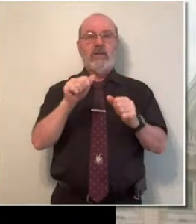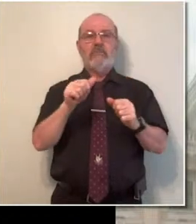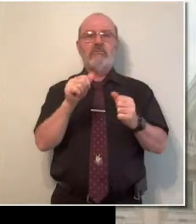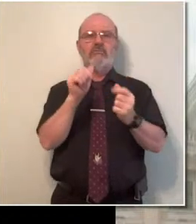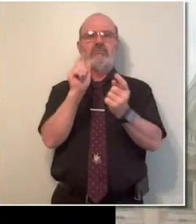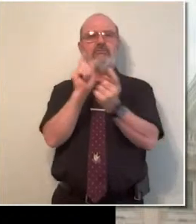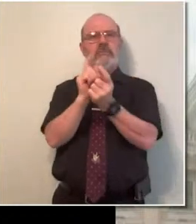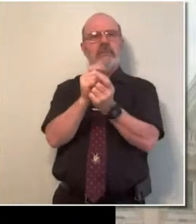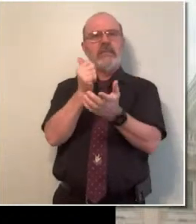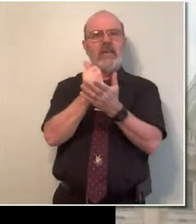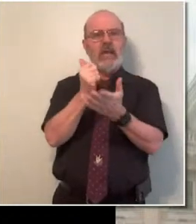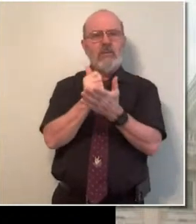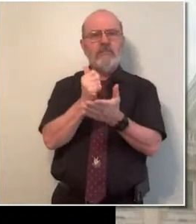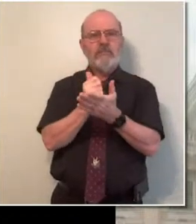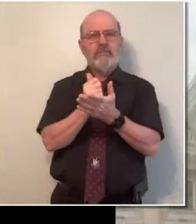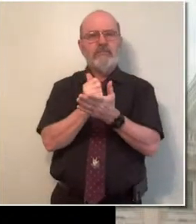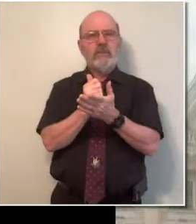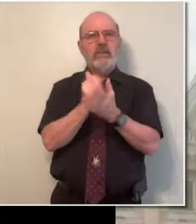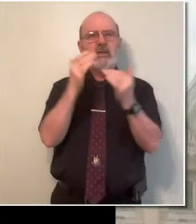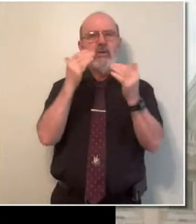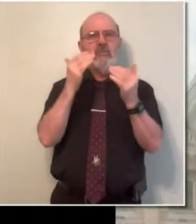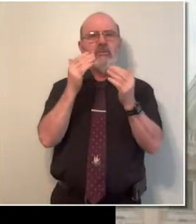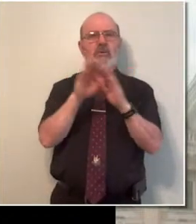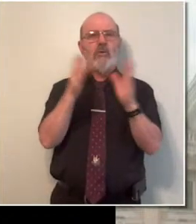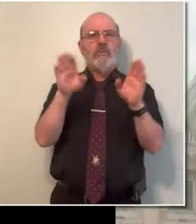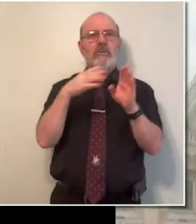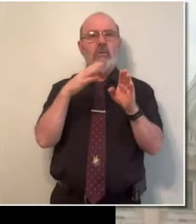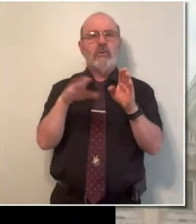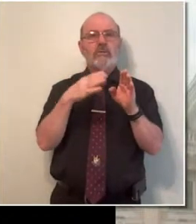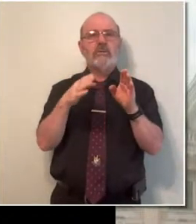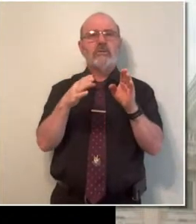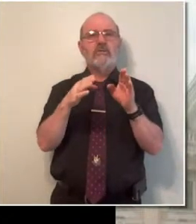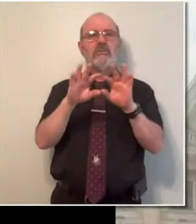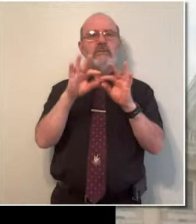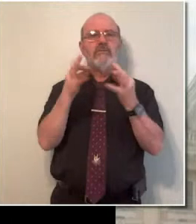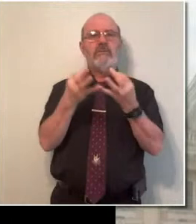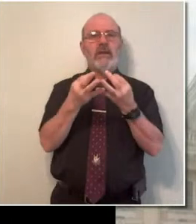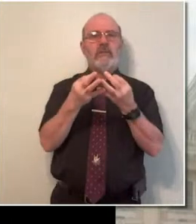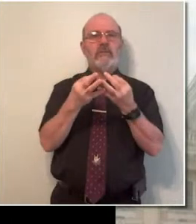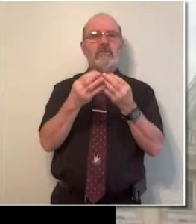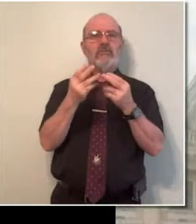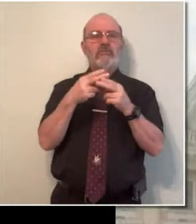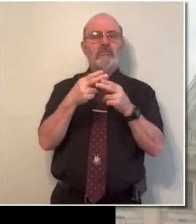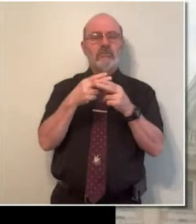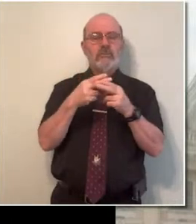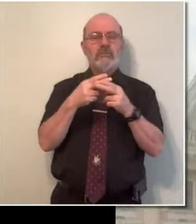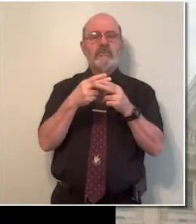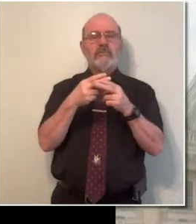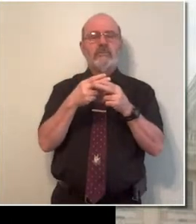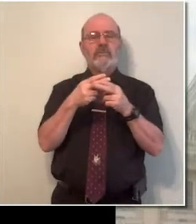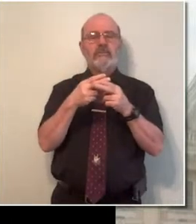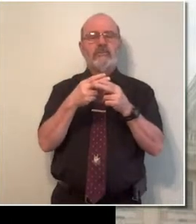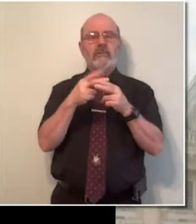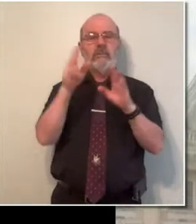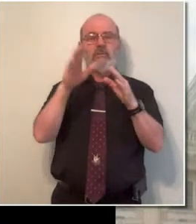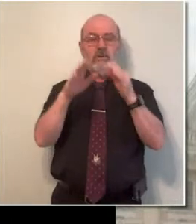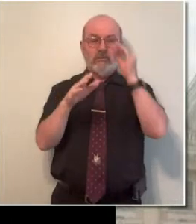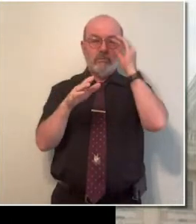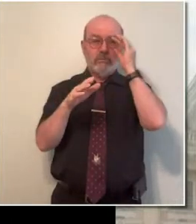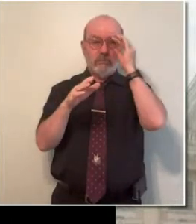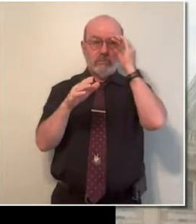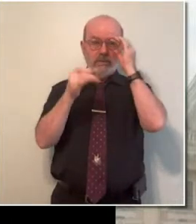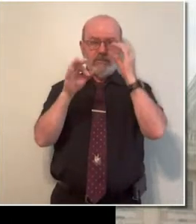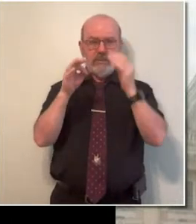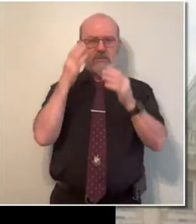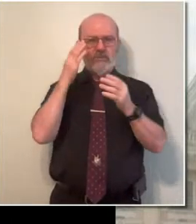help, and hopefully we'll open doors to this family in the near future. Wouldn't it be wonderful if he got to know